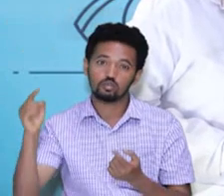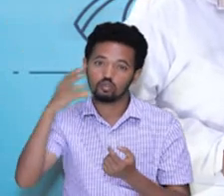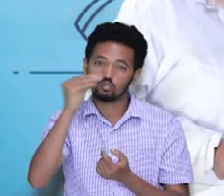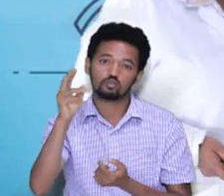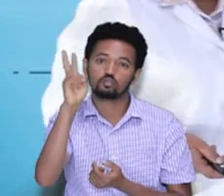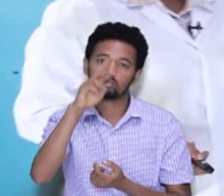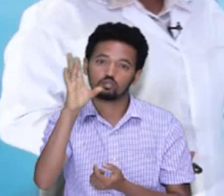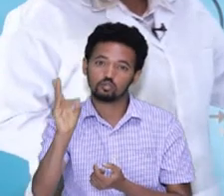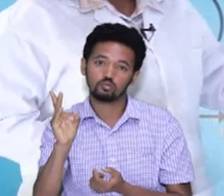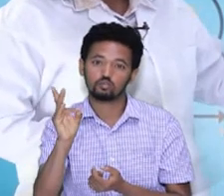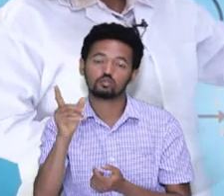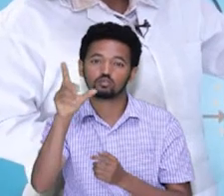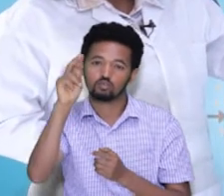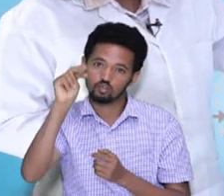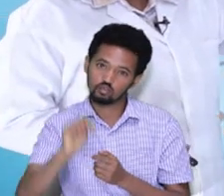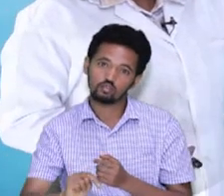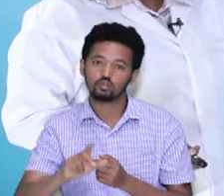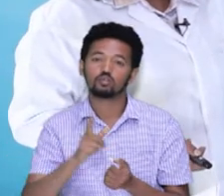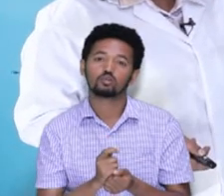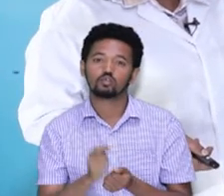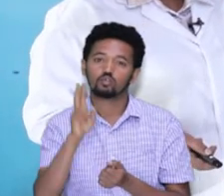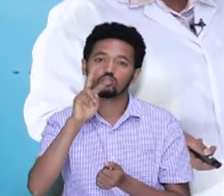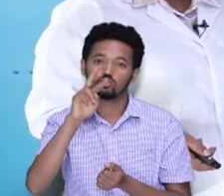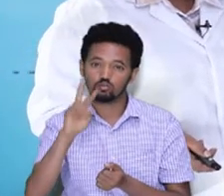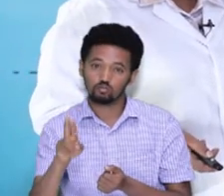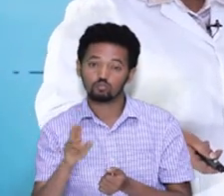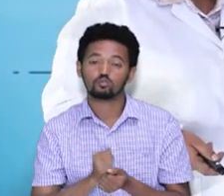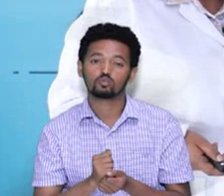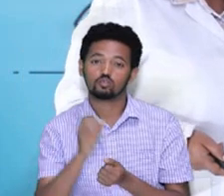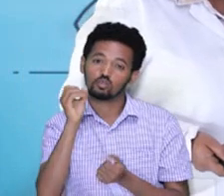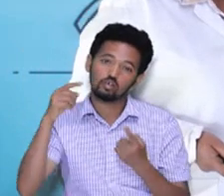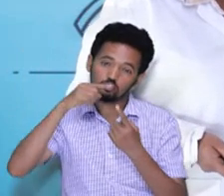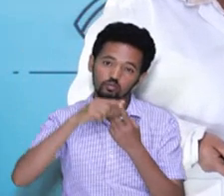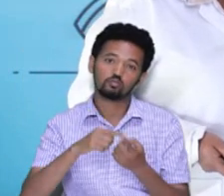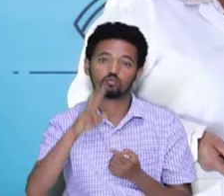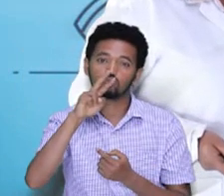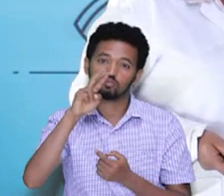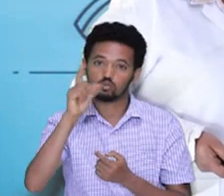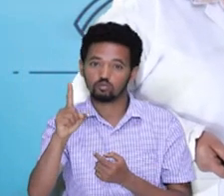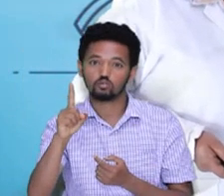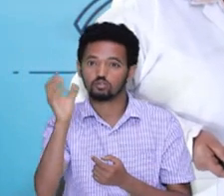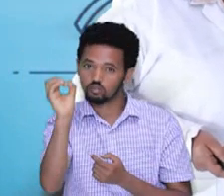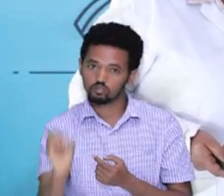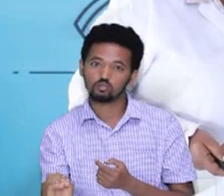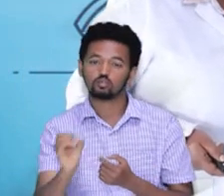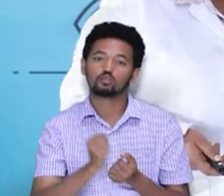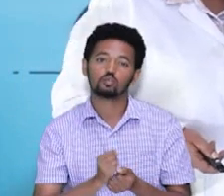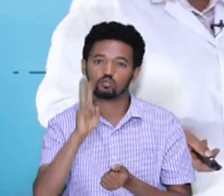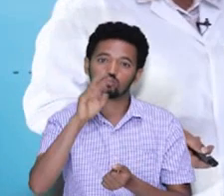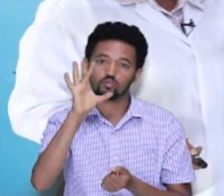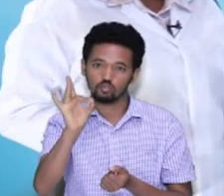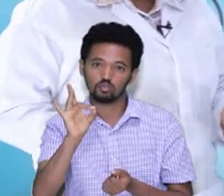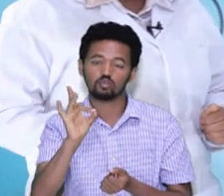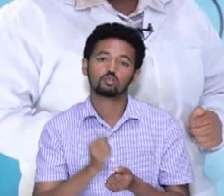degrees south latitudes, and 22 degrees east up to 51 degrees to 28